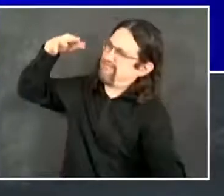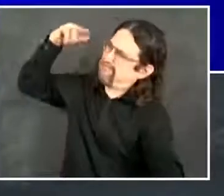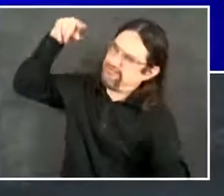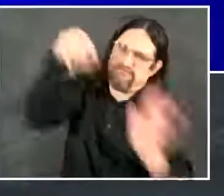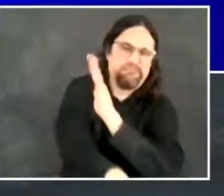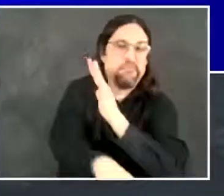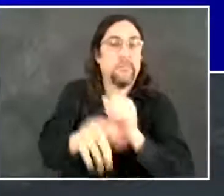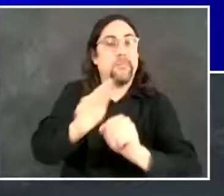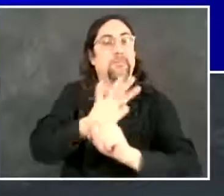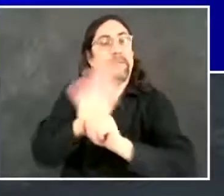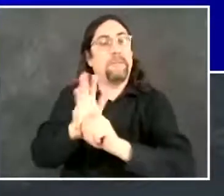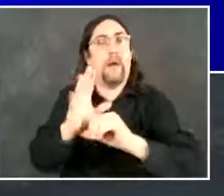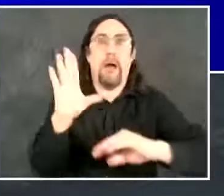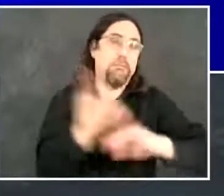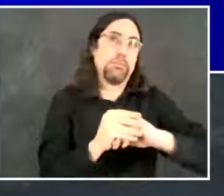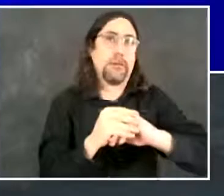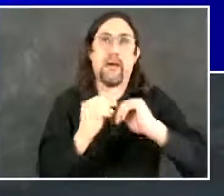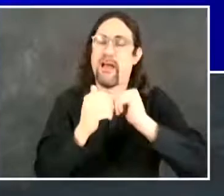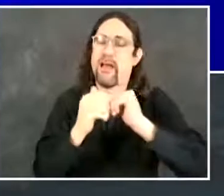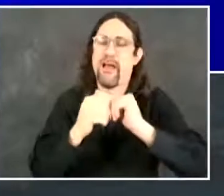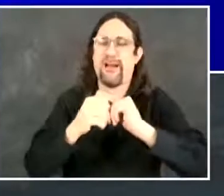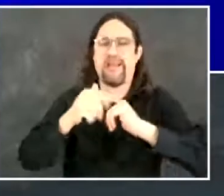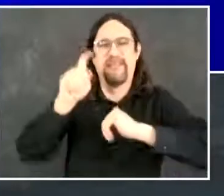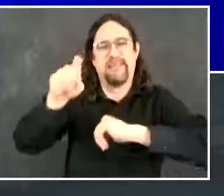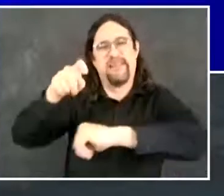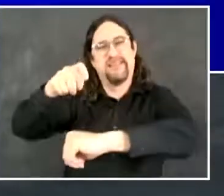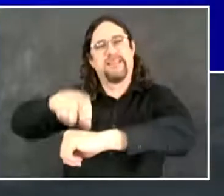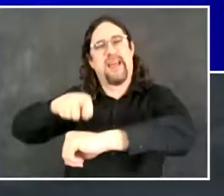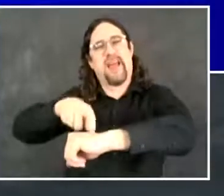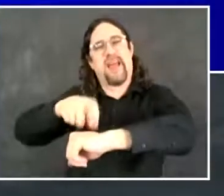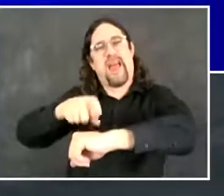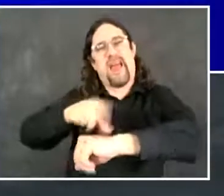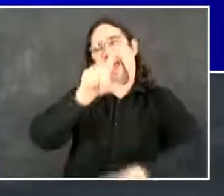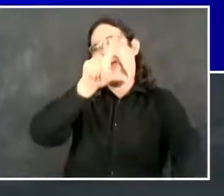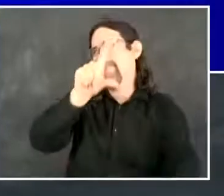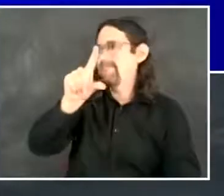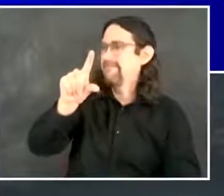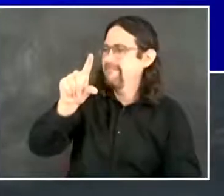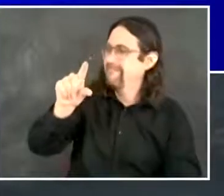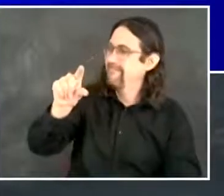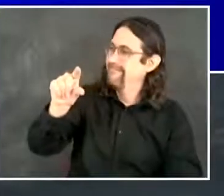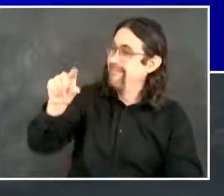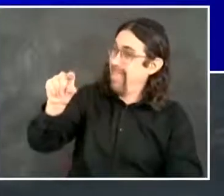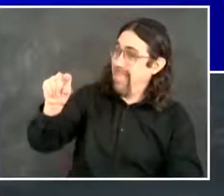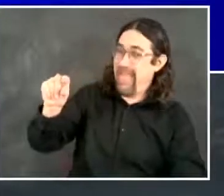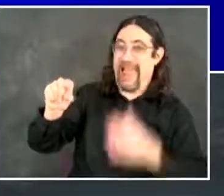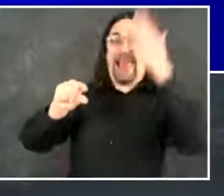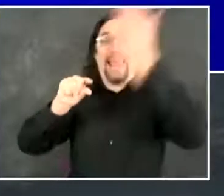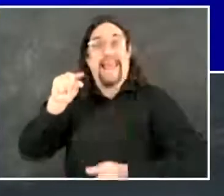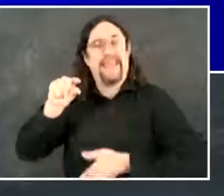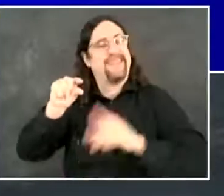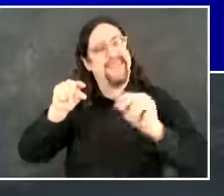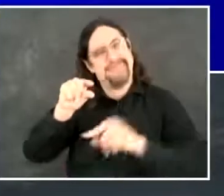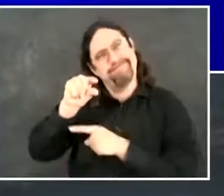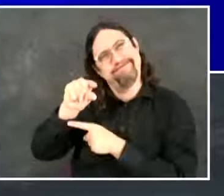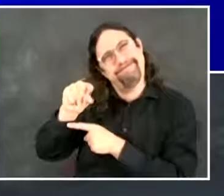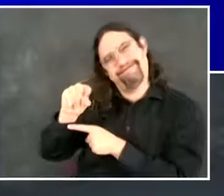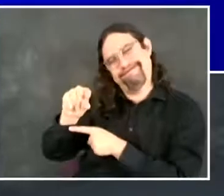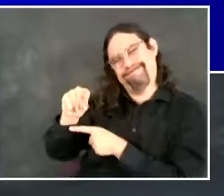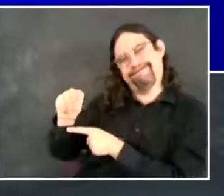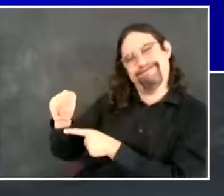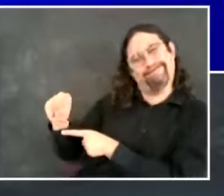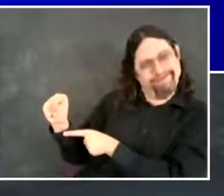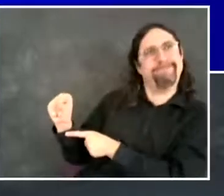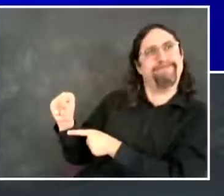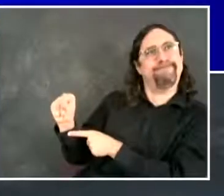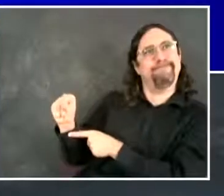we have to be cognizant. We have to understand our enemy if we're going to win this fight.